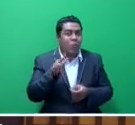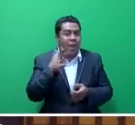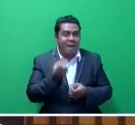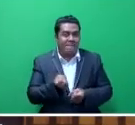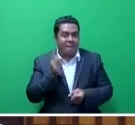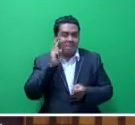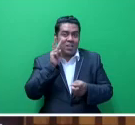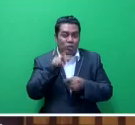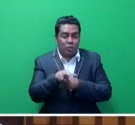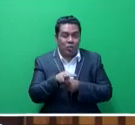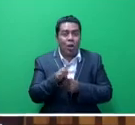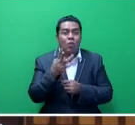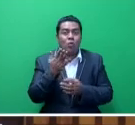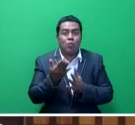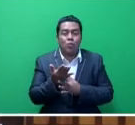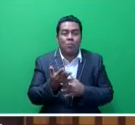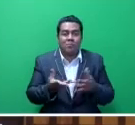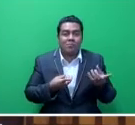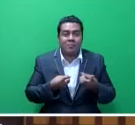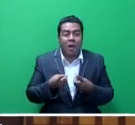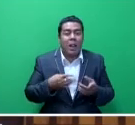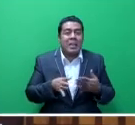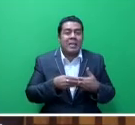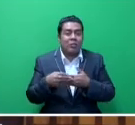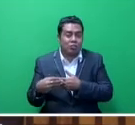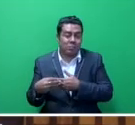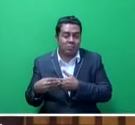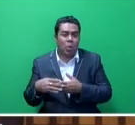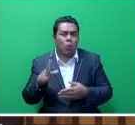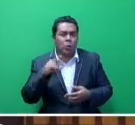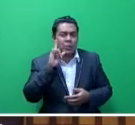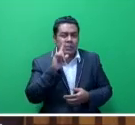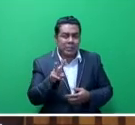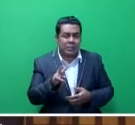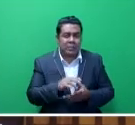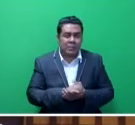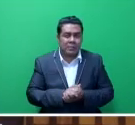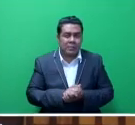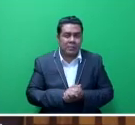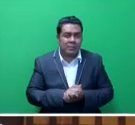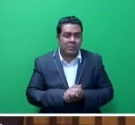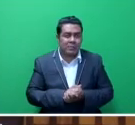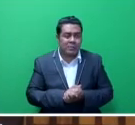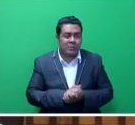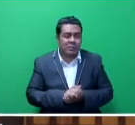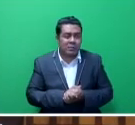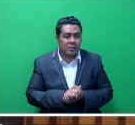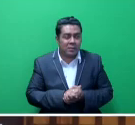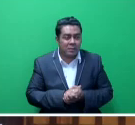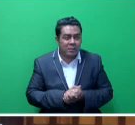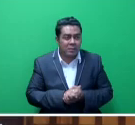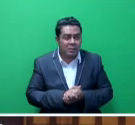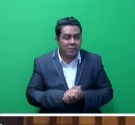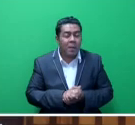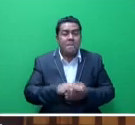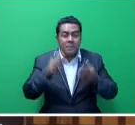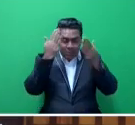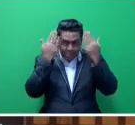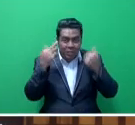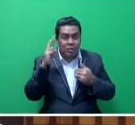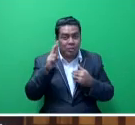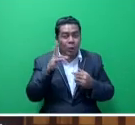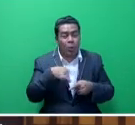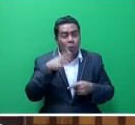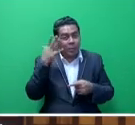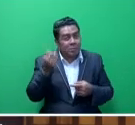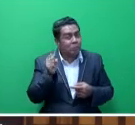Through decisive action and leadership, we will see that vision realized, come what may. Mr. Speaker, sir, we expect to